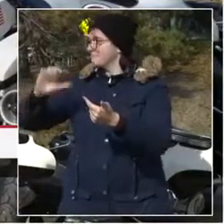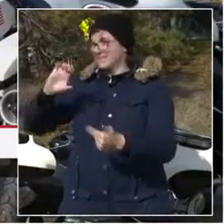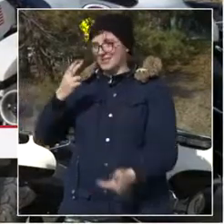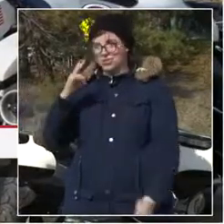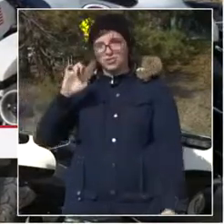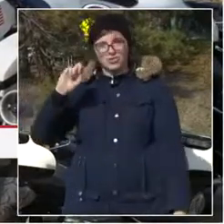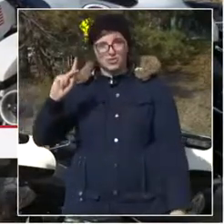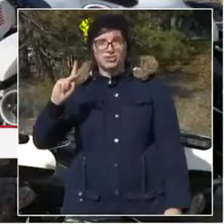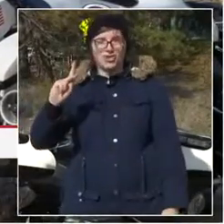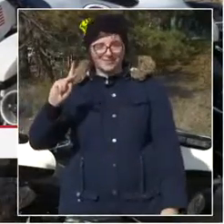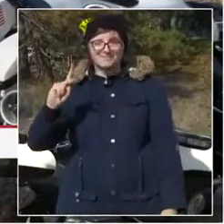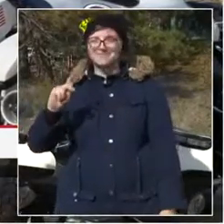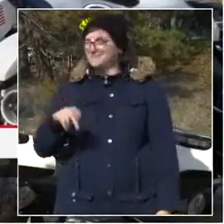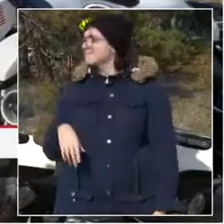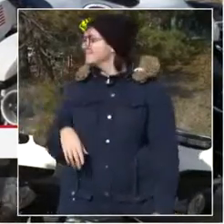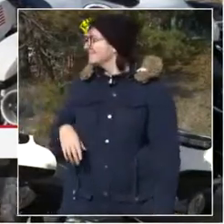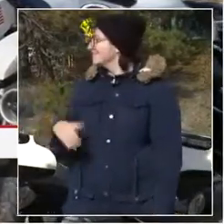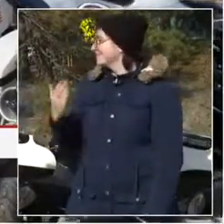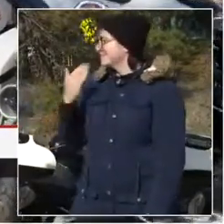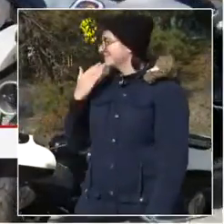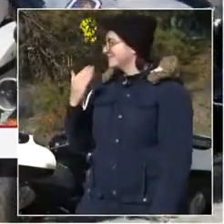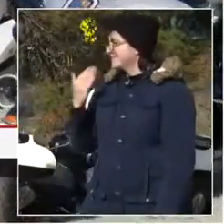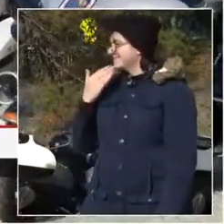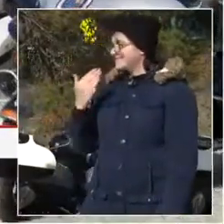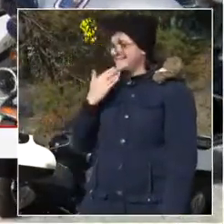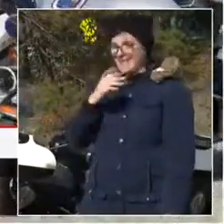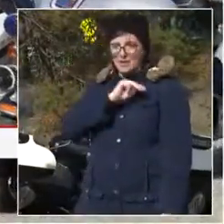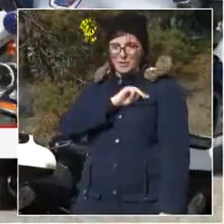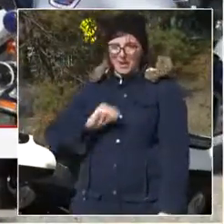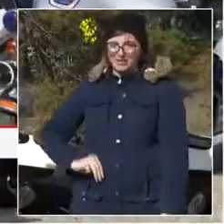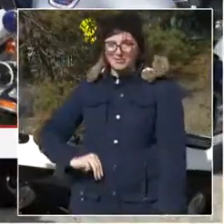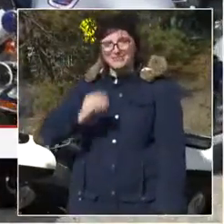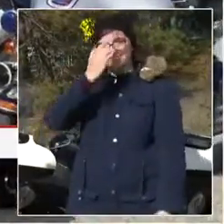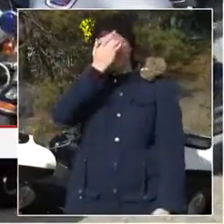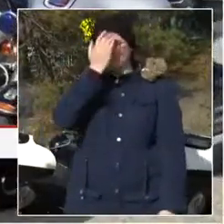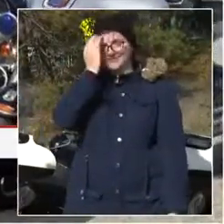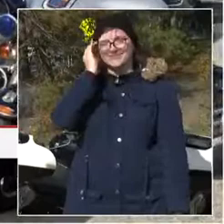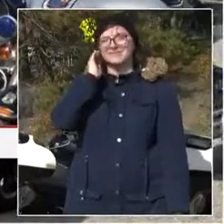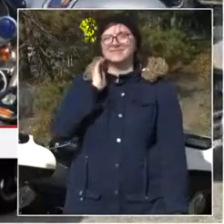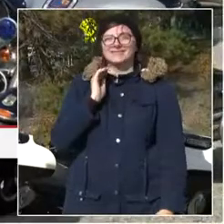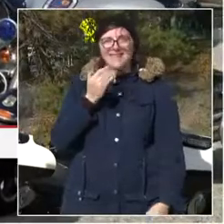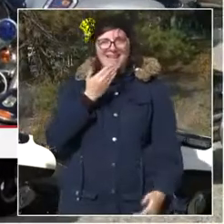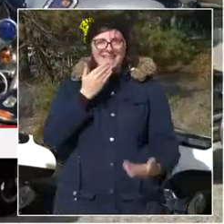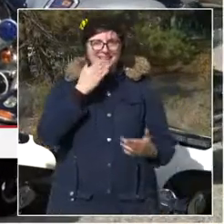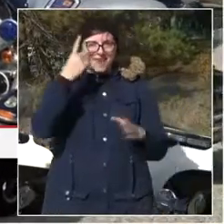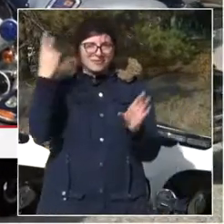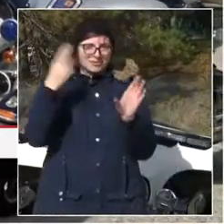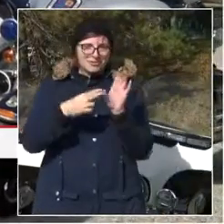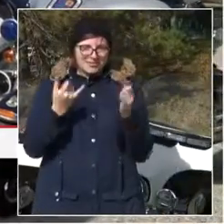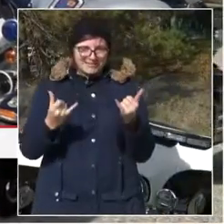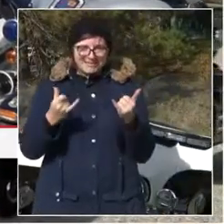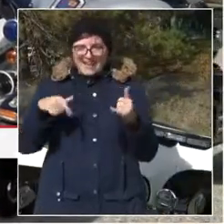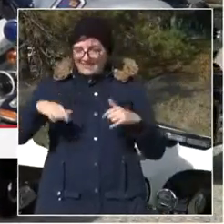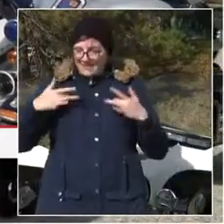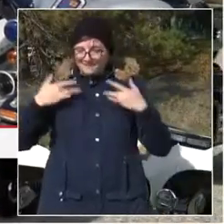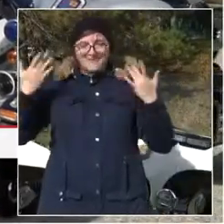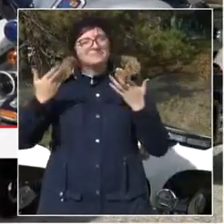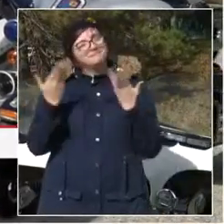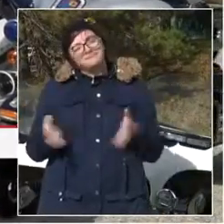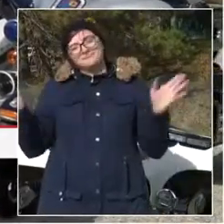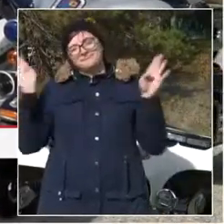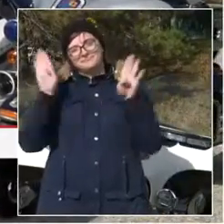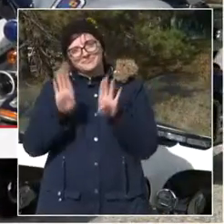to Chuck B. So thank you all for joining us today. This event has